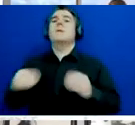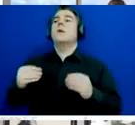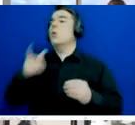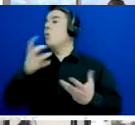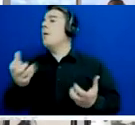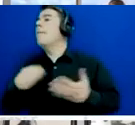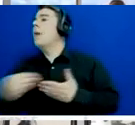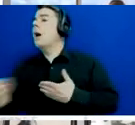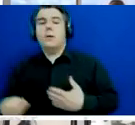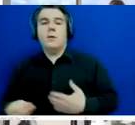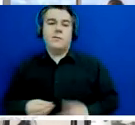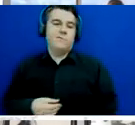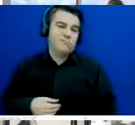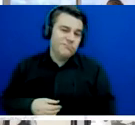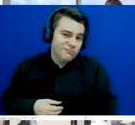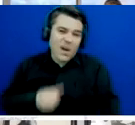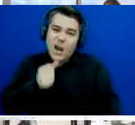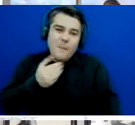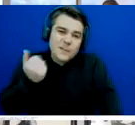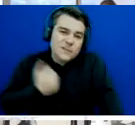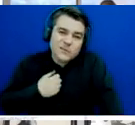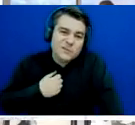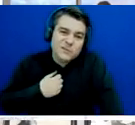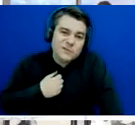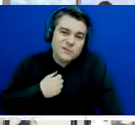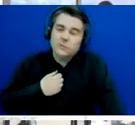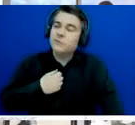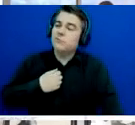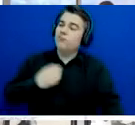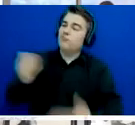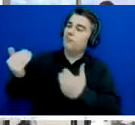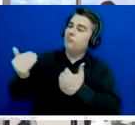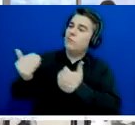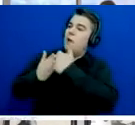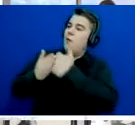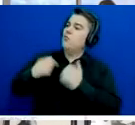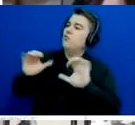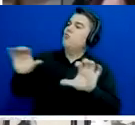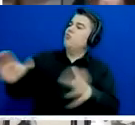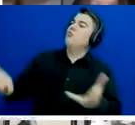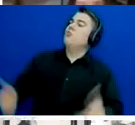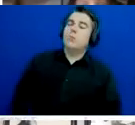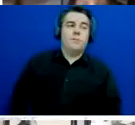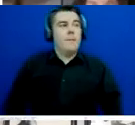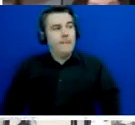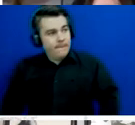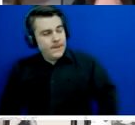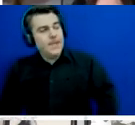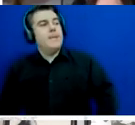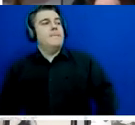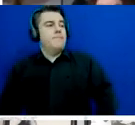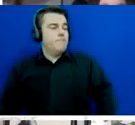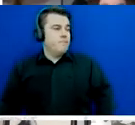Not usually the one that works out the best. Can you kind of coach me on how I should do that? Absolutely. So on your